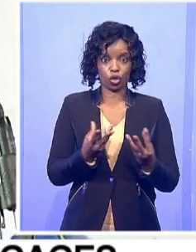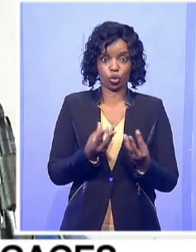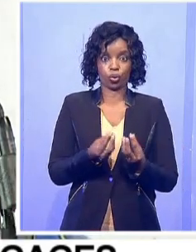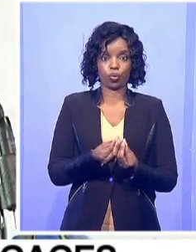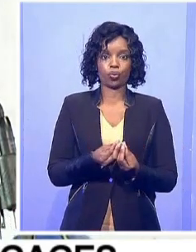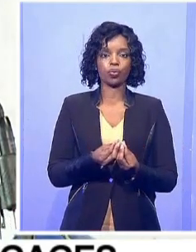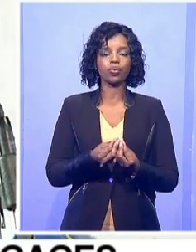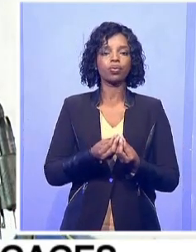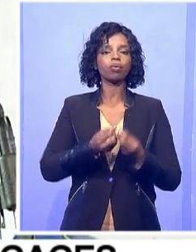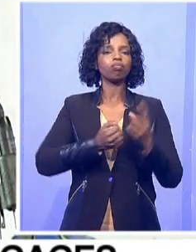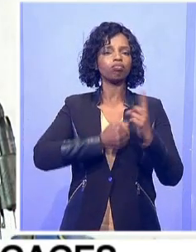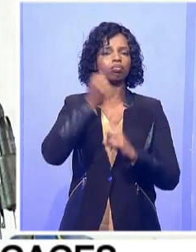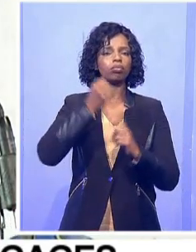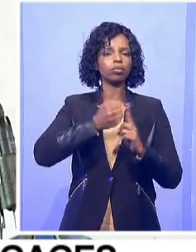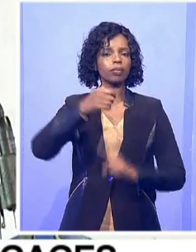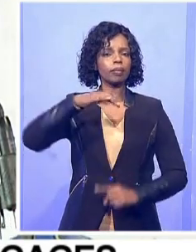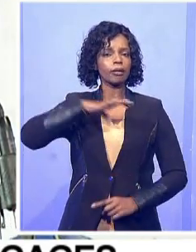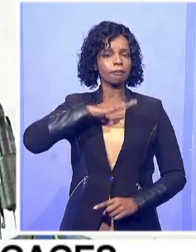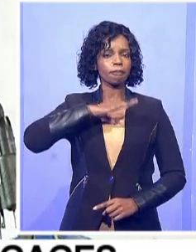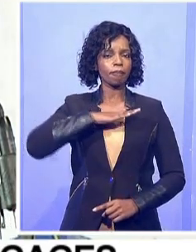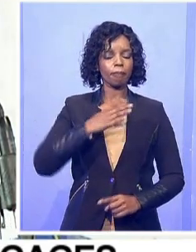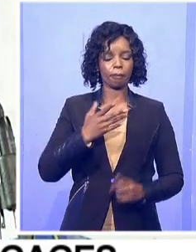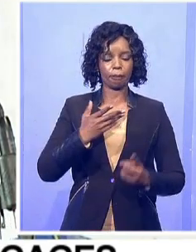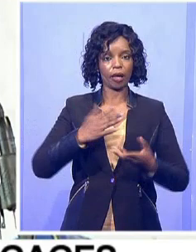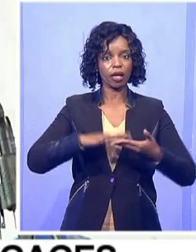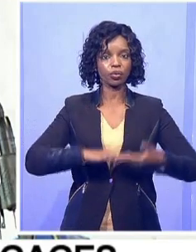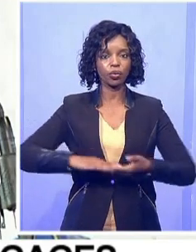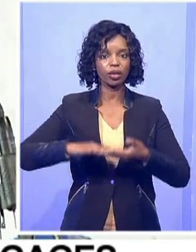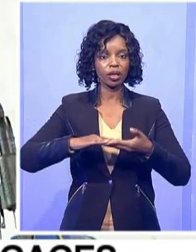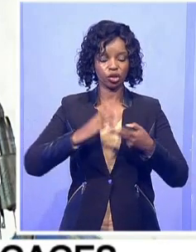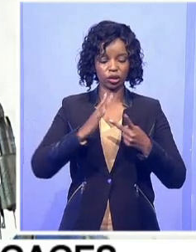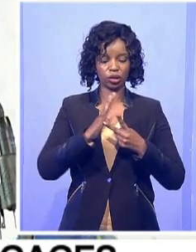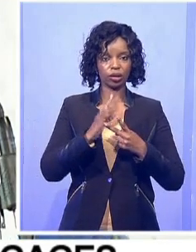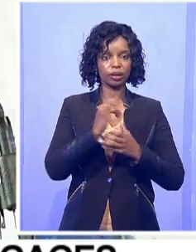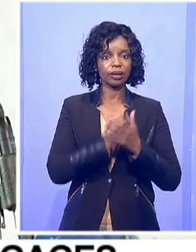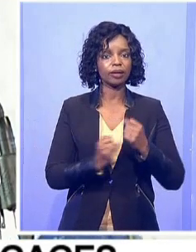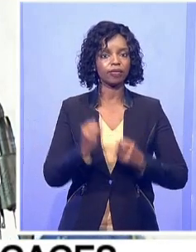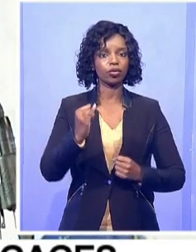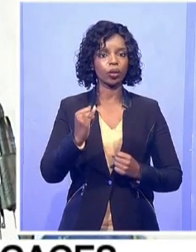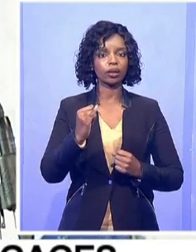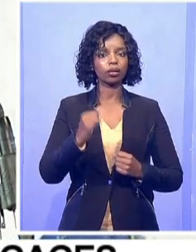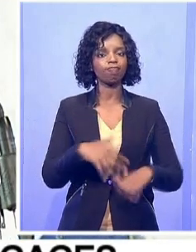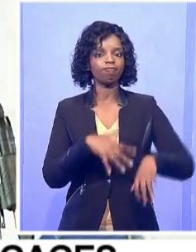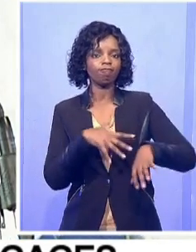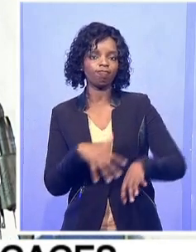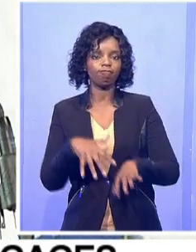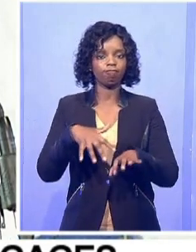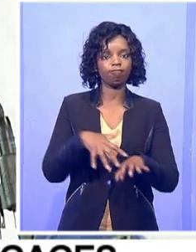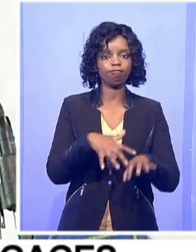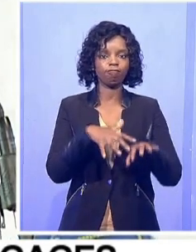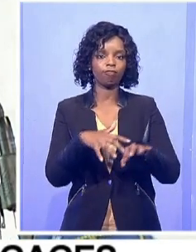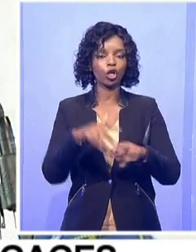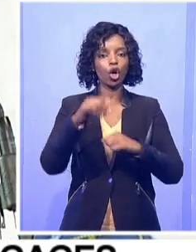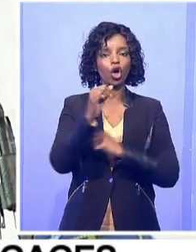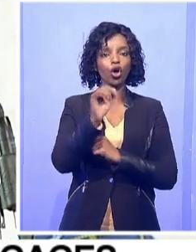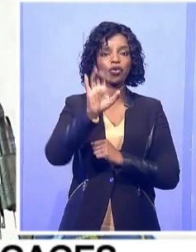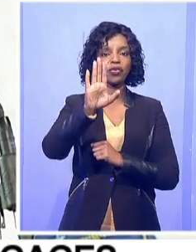associations, individuals marched to the office of the president.